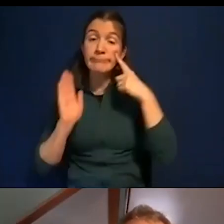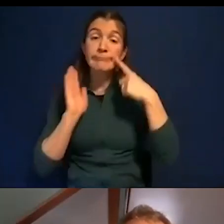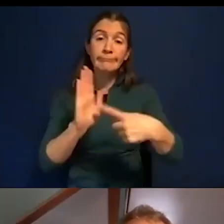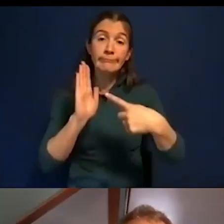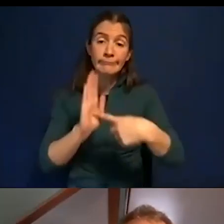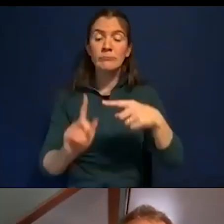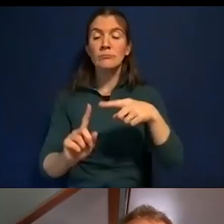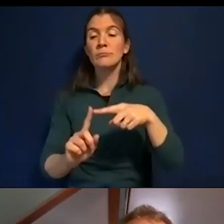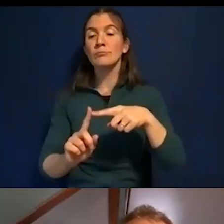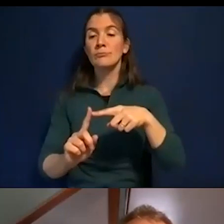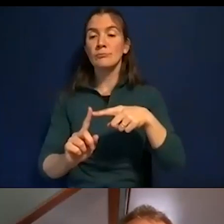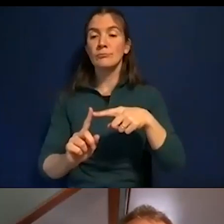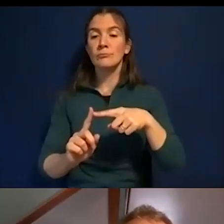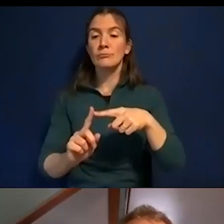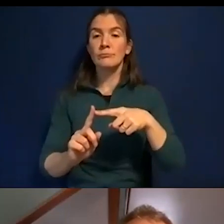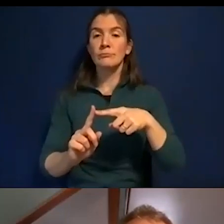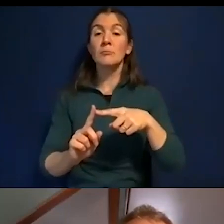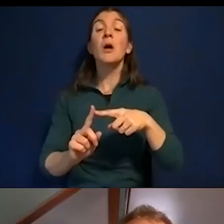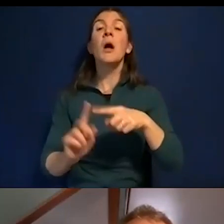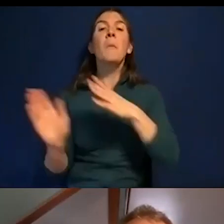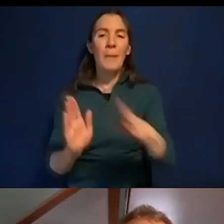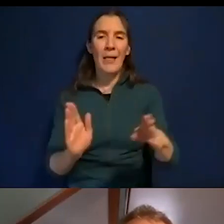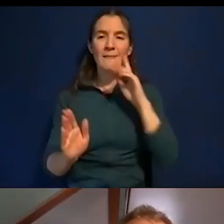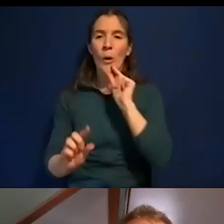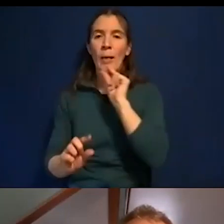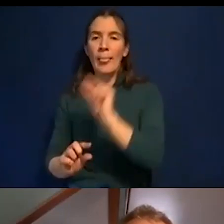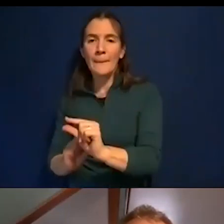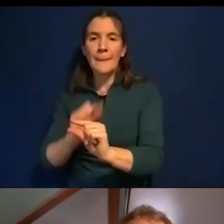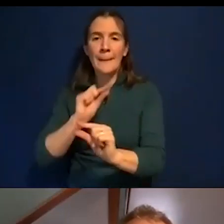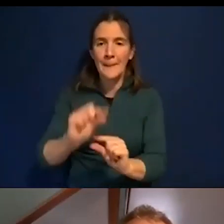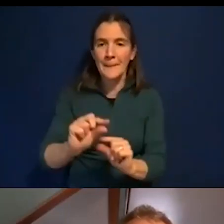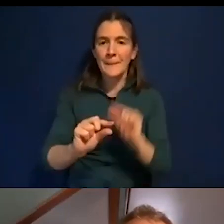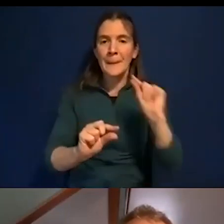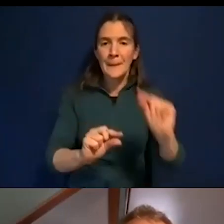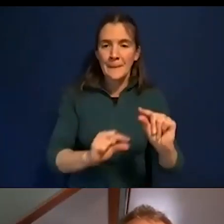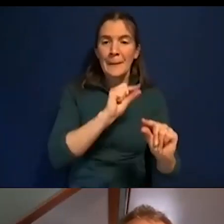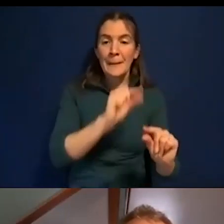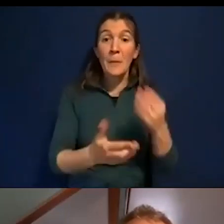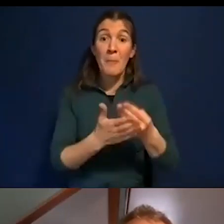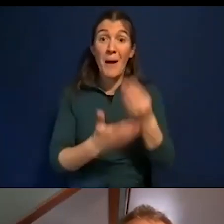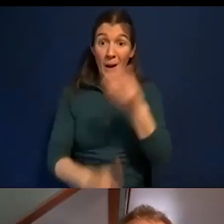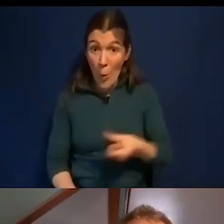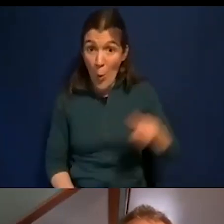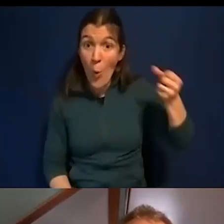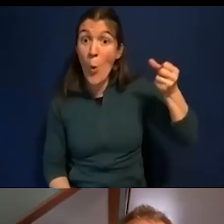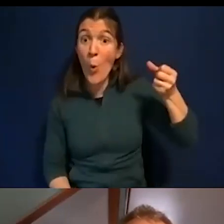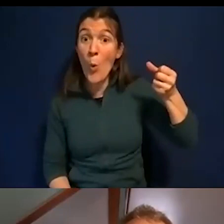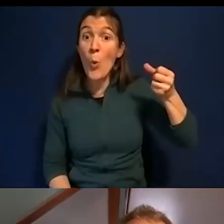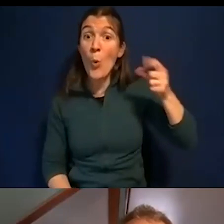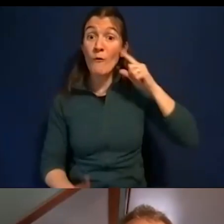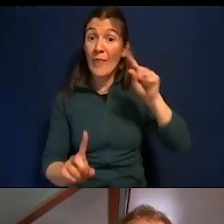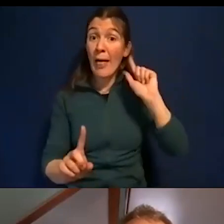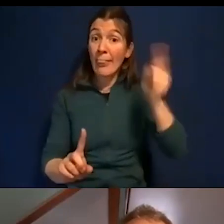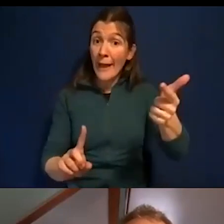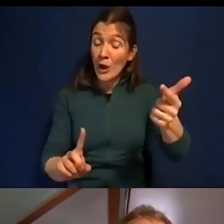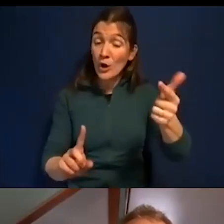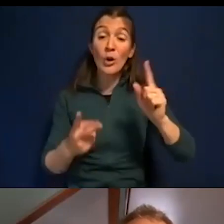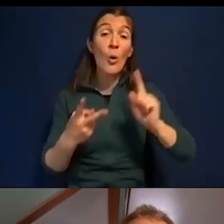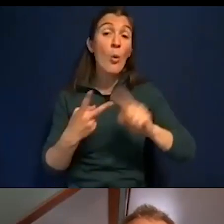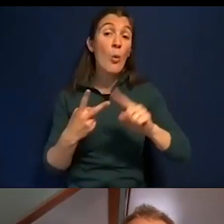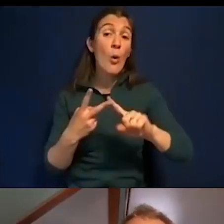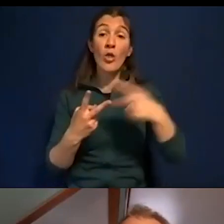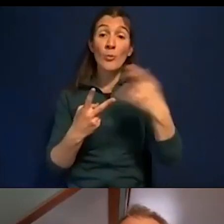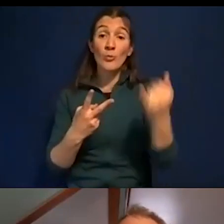are in long-term plan that, you know, funds are set aside for, and also includes projects that may have